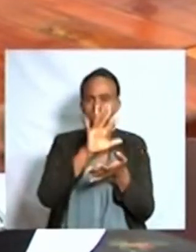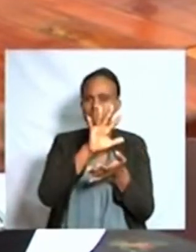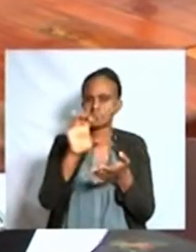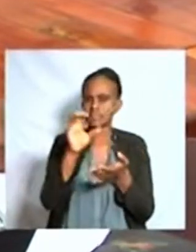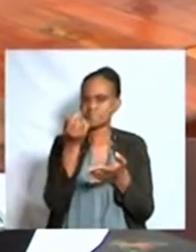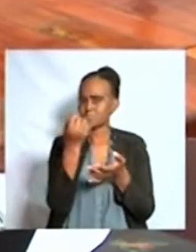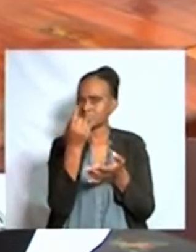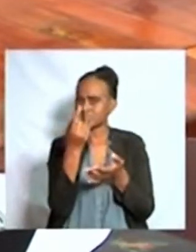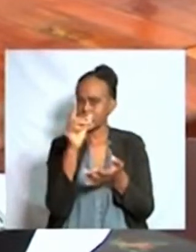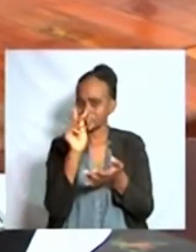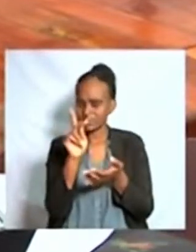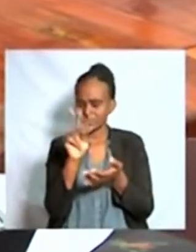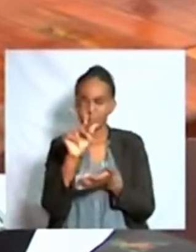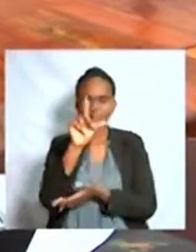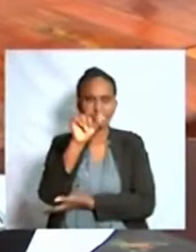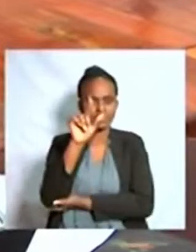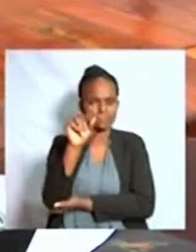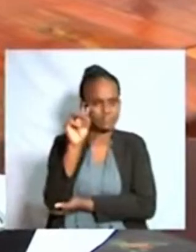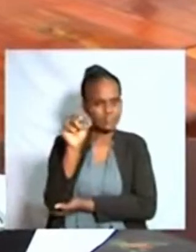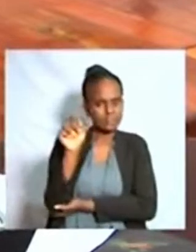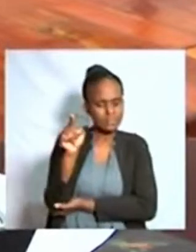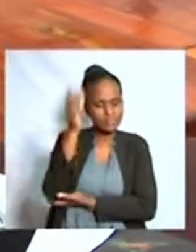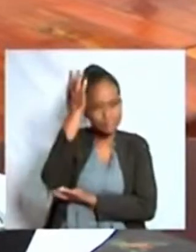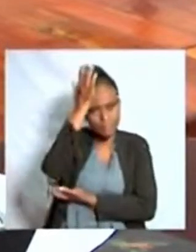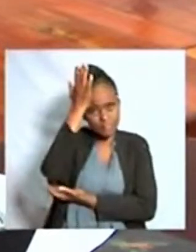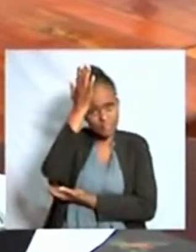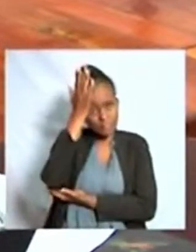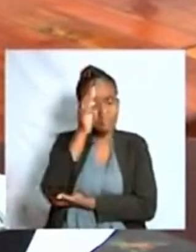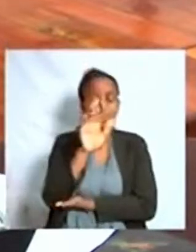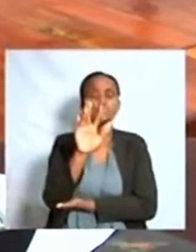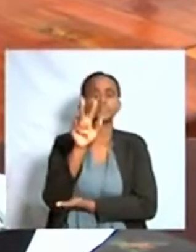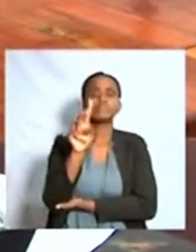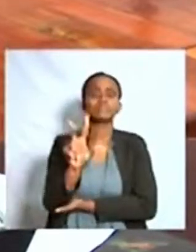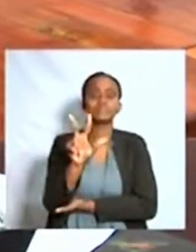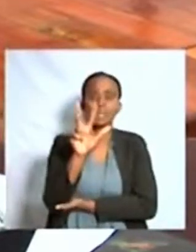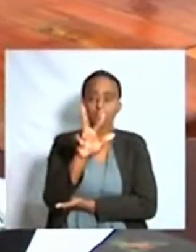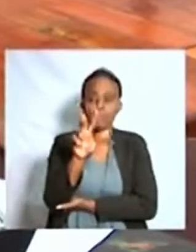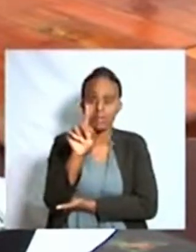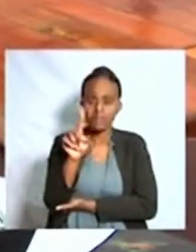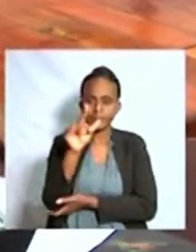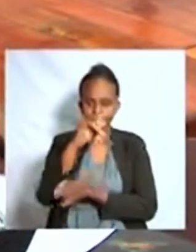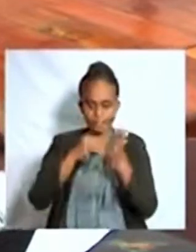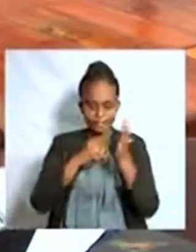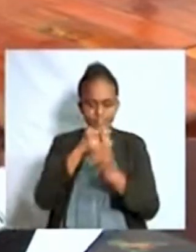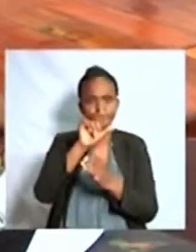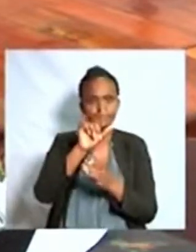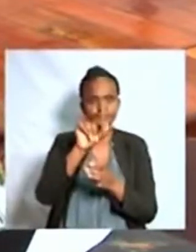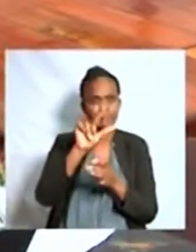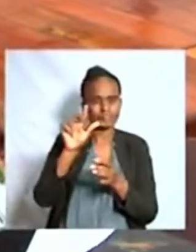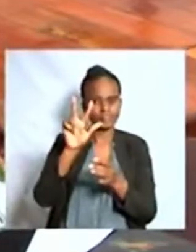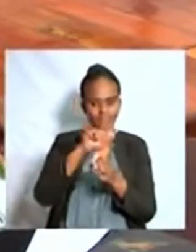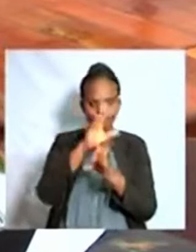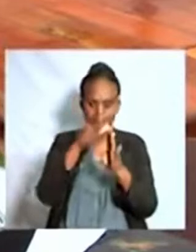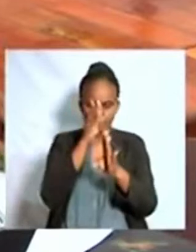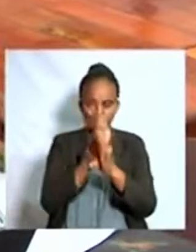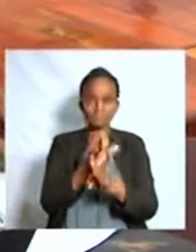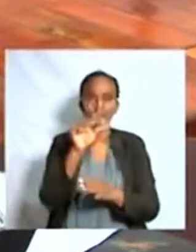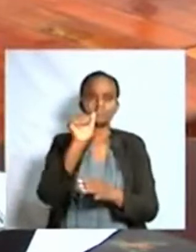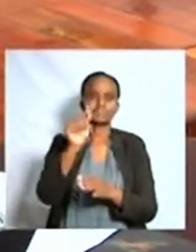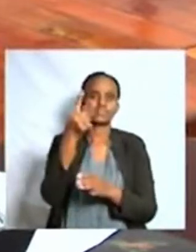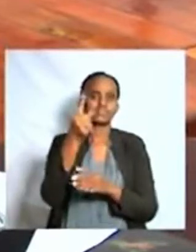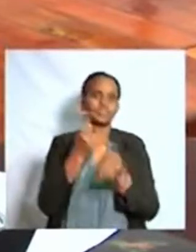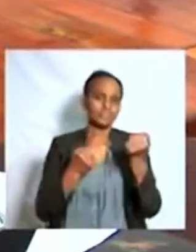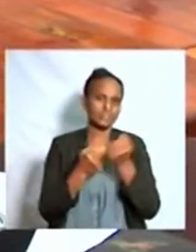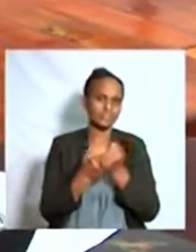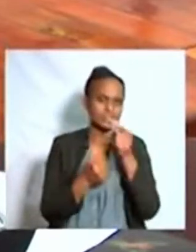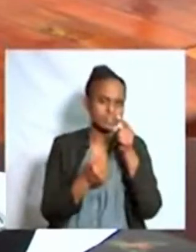1,609,511 kwacha 20 ngwe as at 31st January 2023. We wish to refer to Appendix A1 in support of